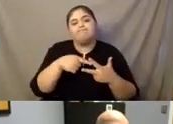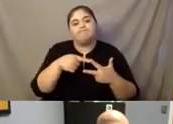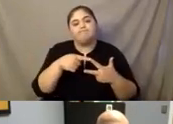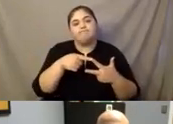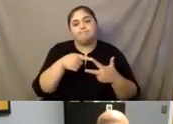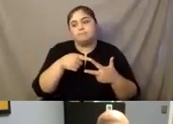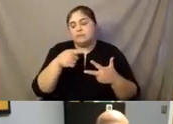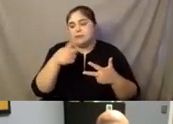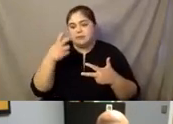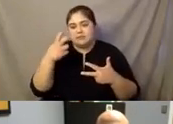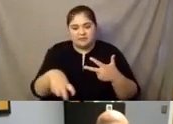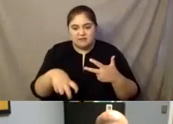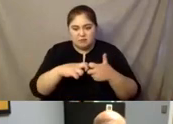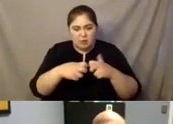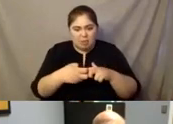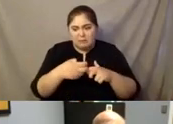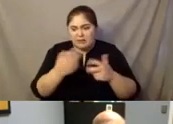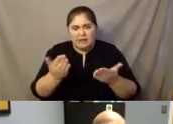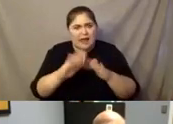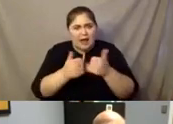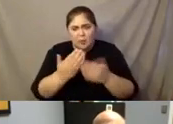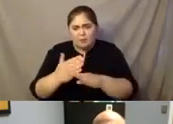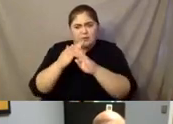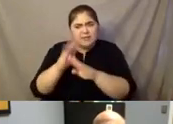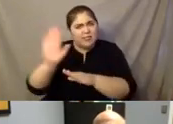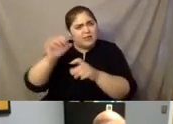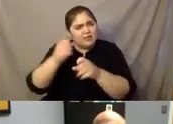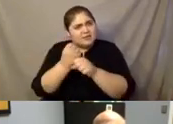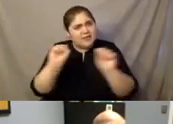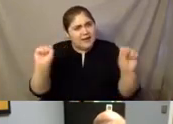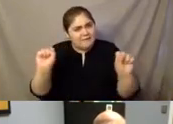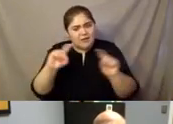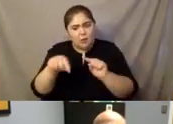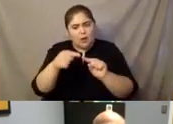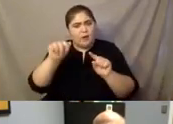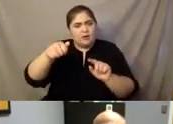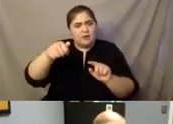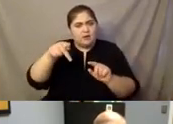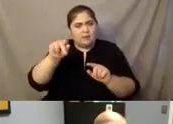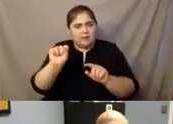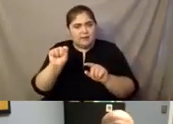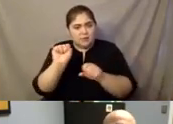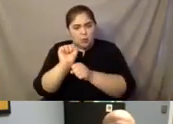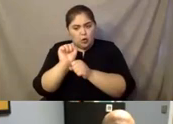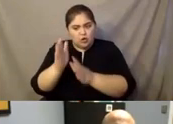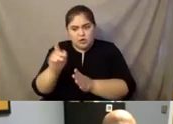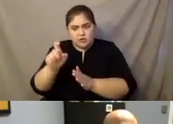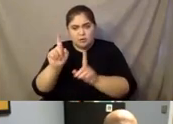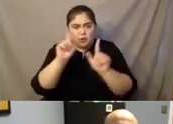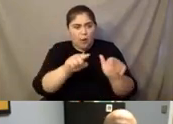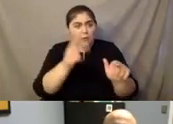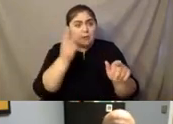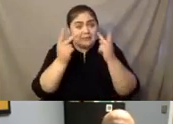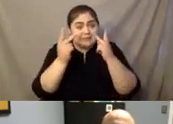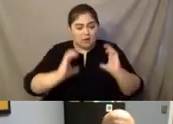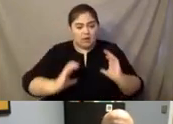also became an issue of how do we protect their safety when our Adult Protective workers are supposed to go out and see our clients once